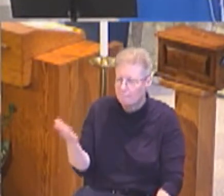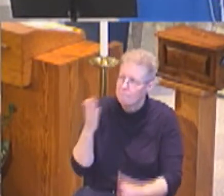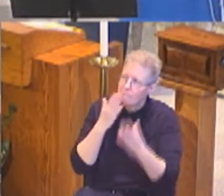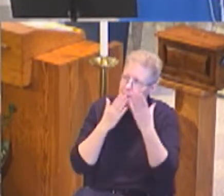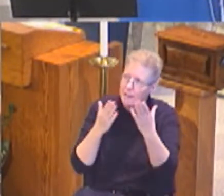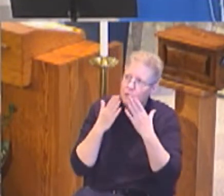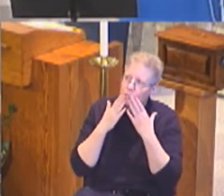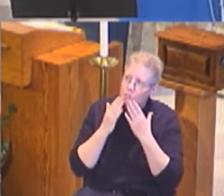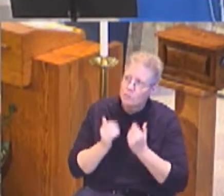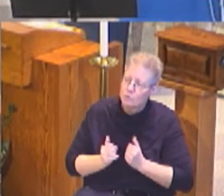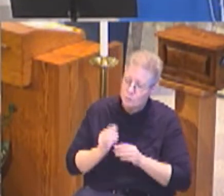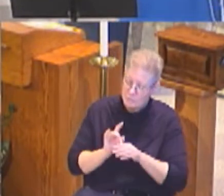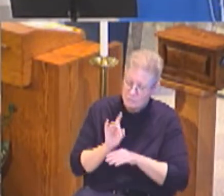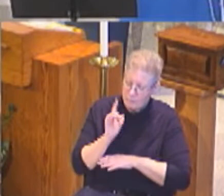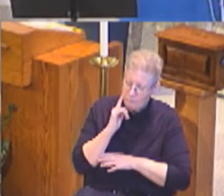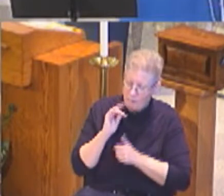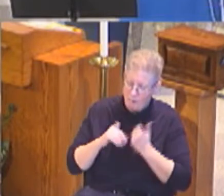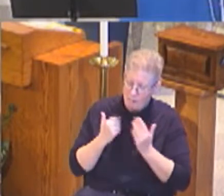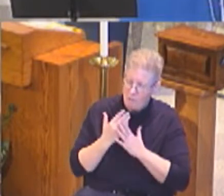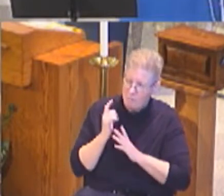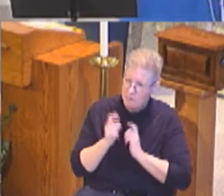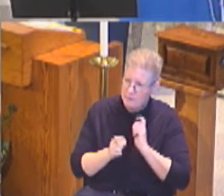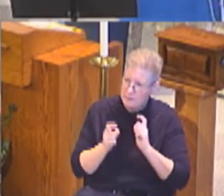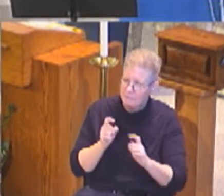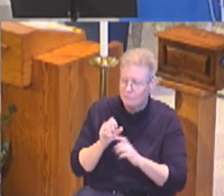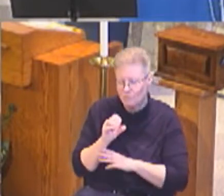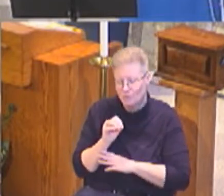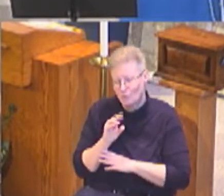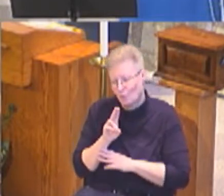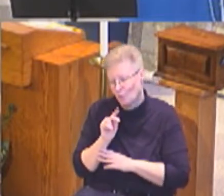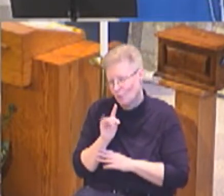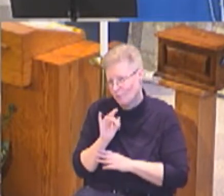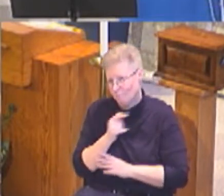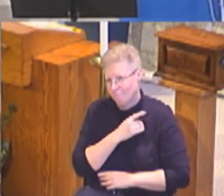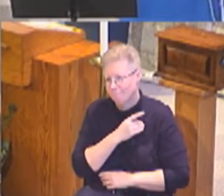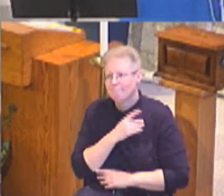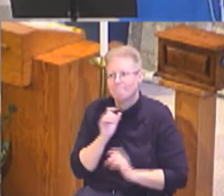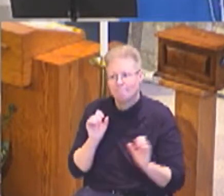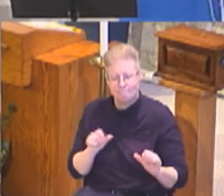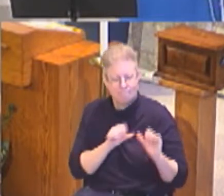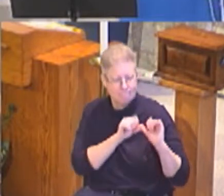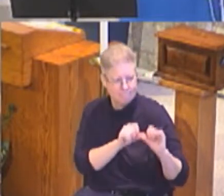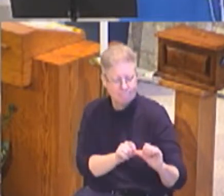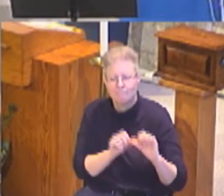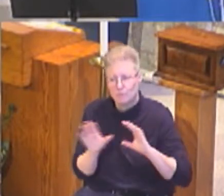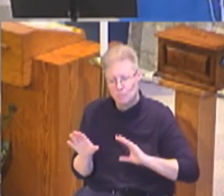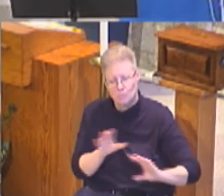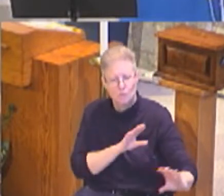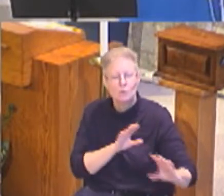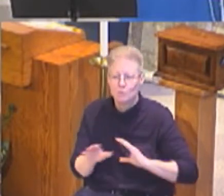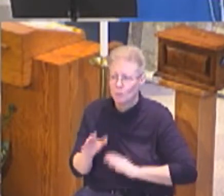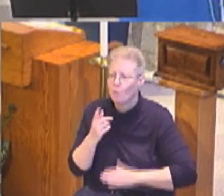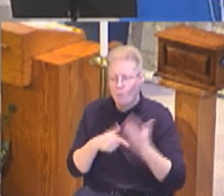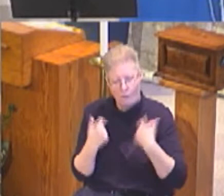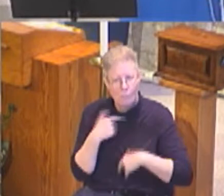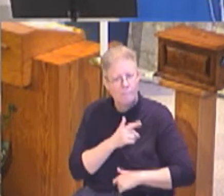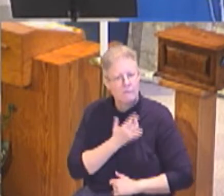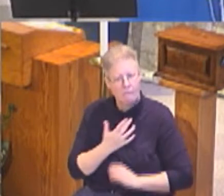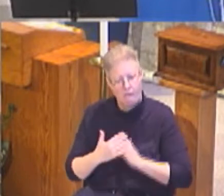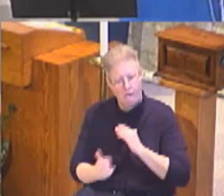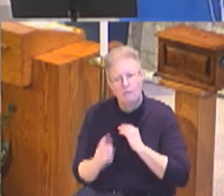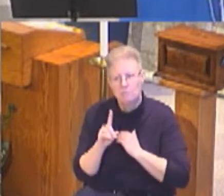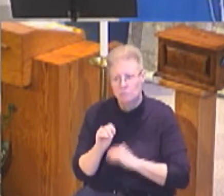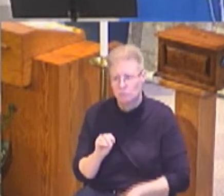for all of these gifts so that Unity Minneapolis can continue to do that which we are called to do. And so it